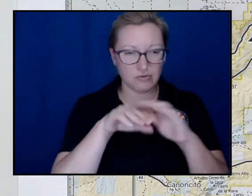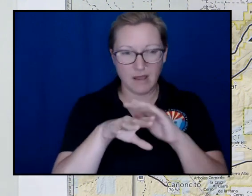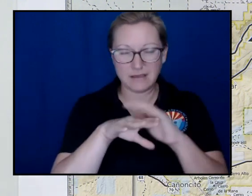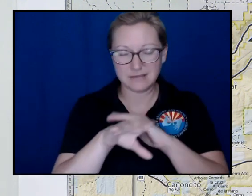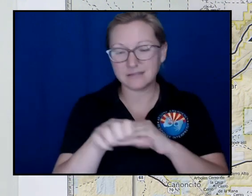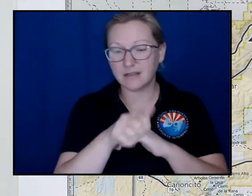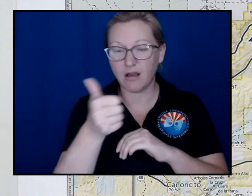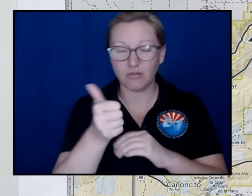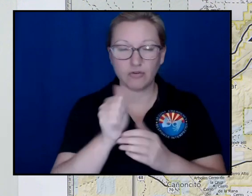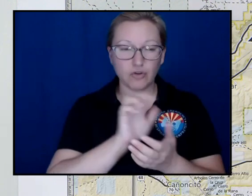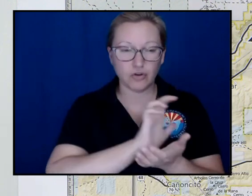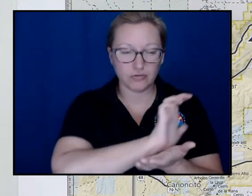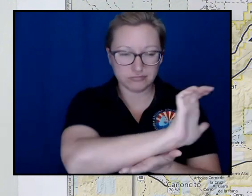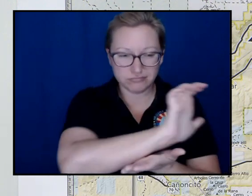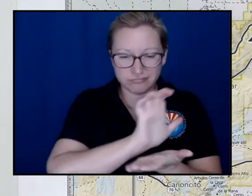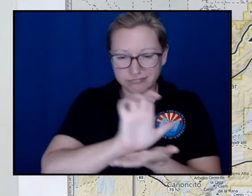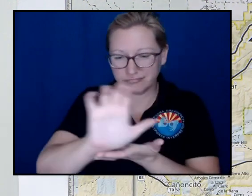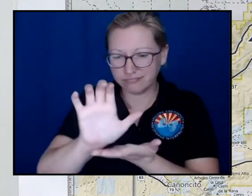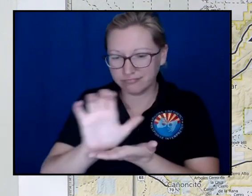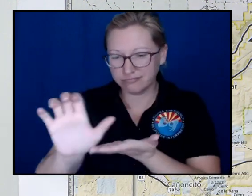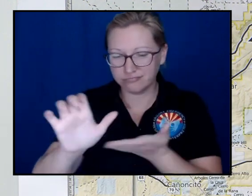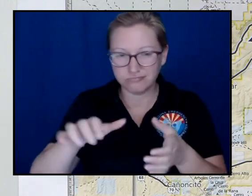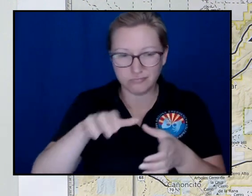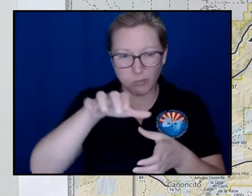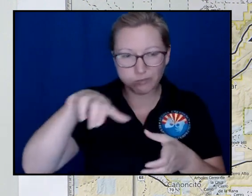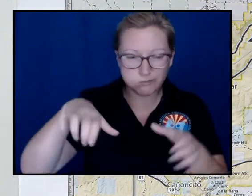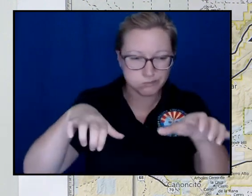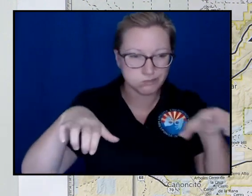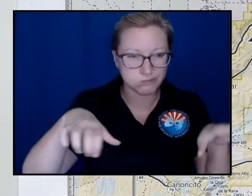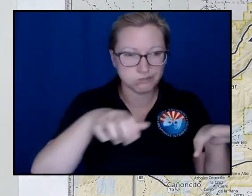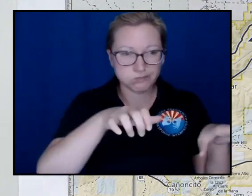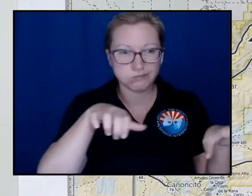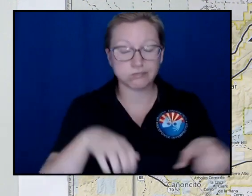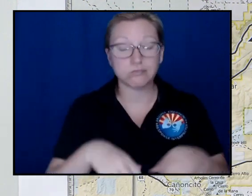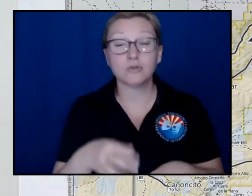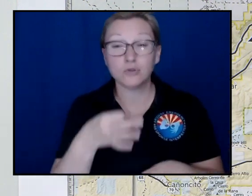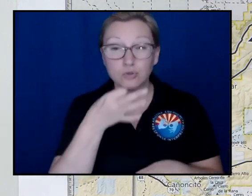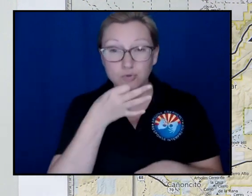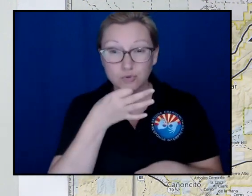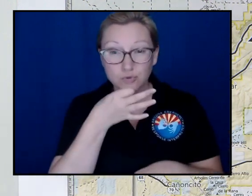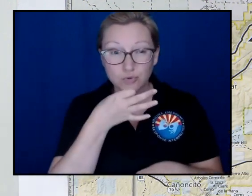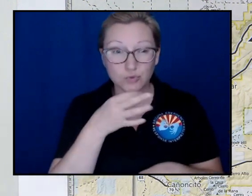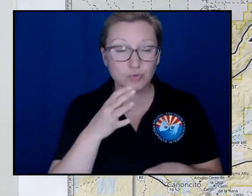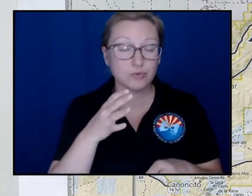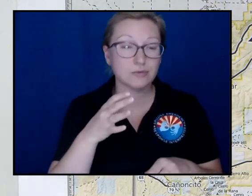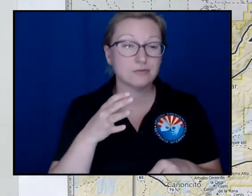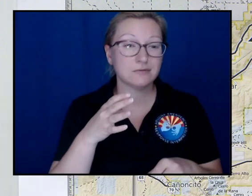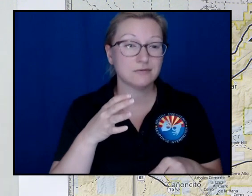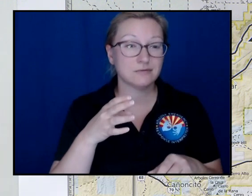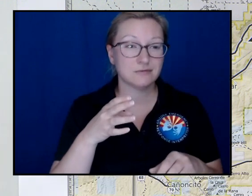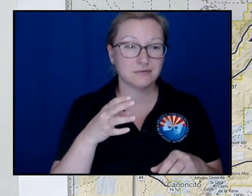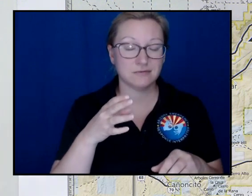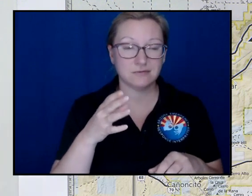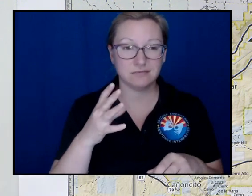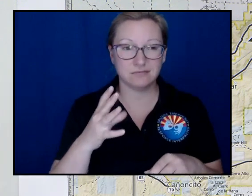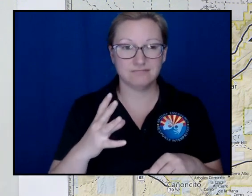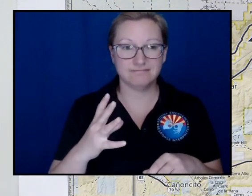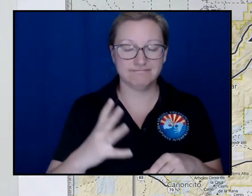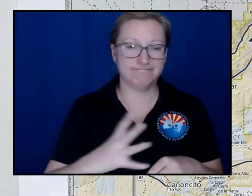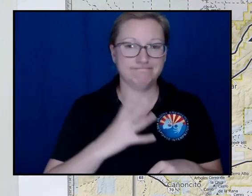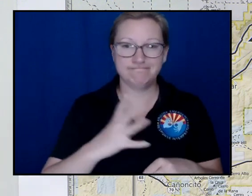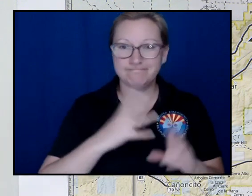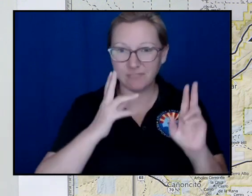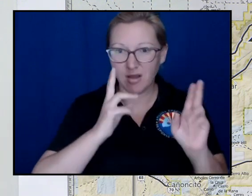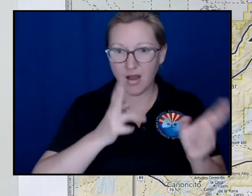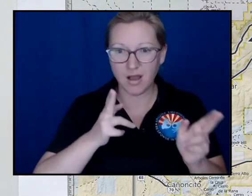future. We do have a hunt coming up next, in the next week, several days